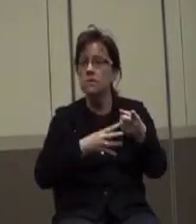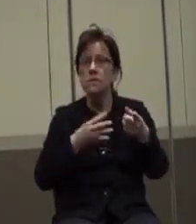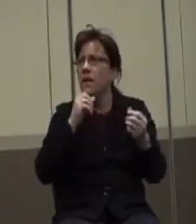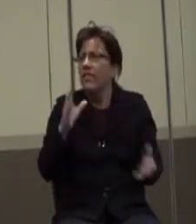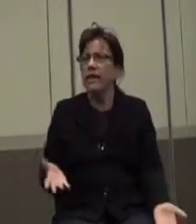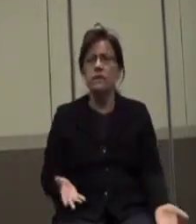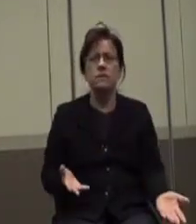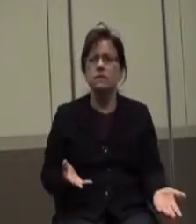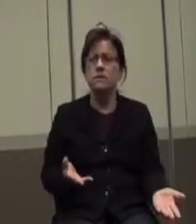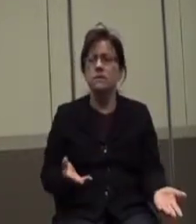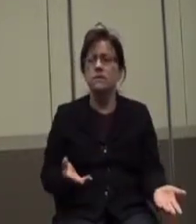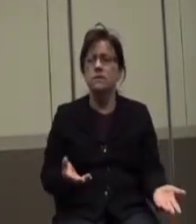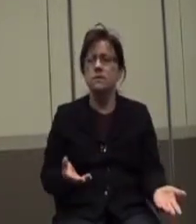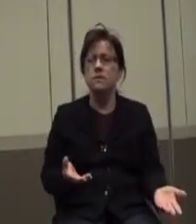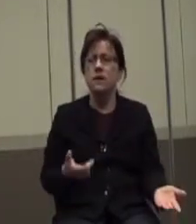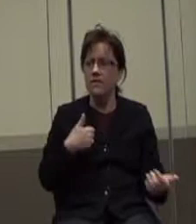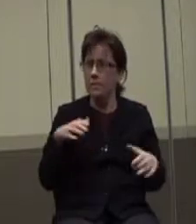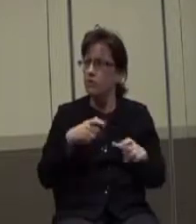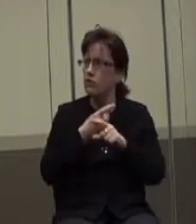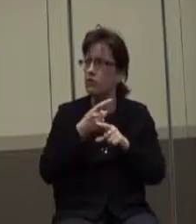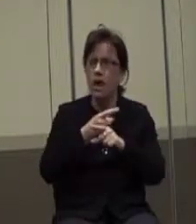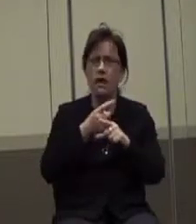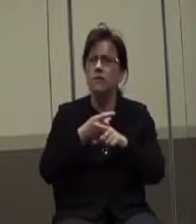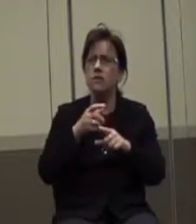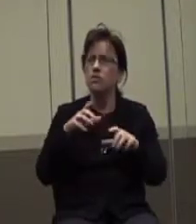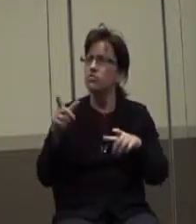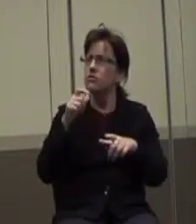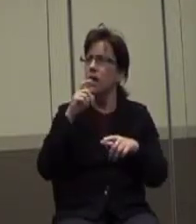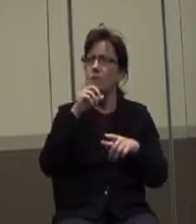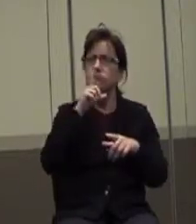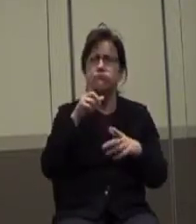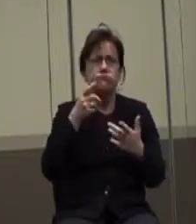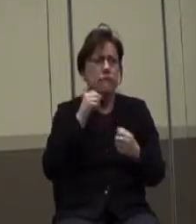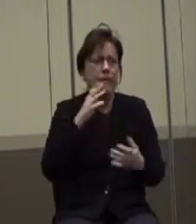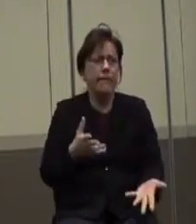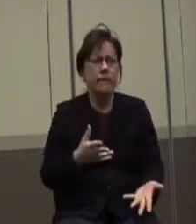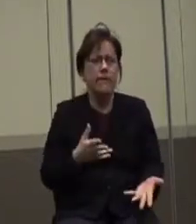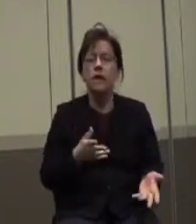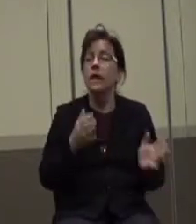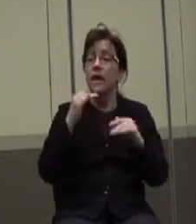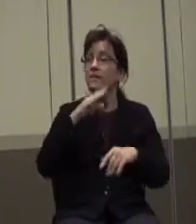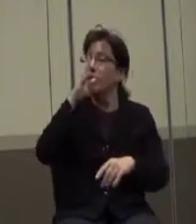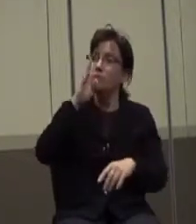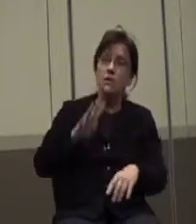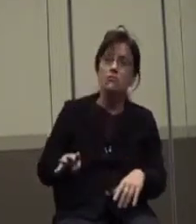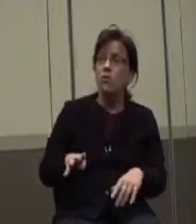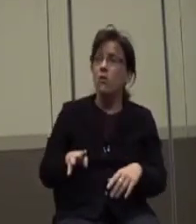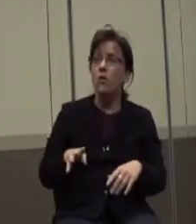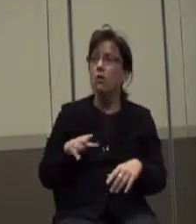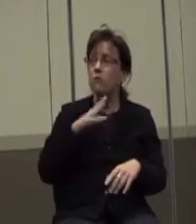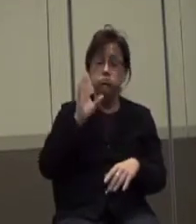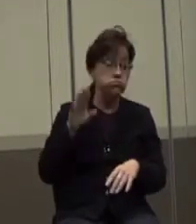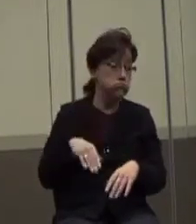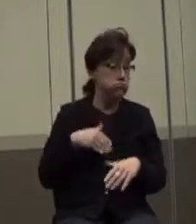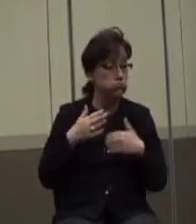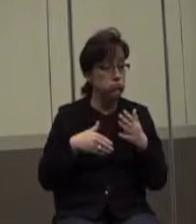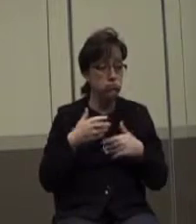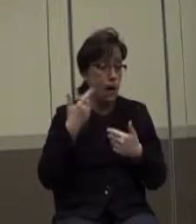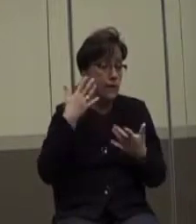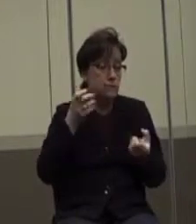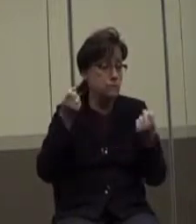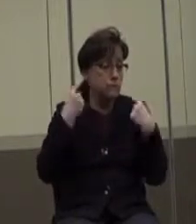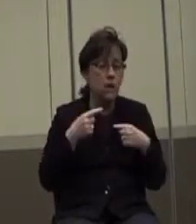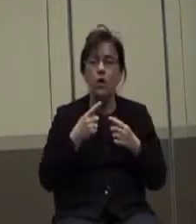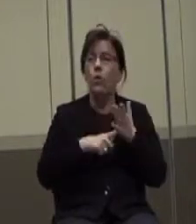Nothing. Or reprimand. Okay, all right. If I didn't comply, if I just ignored it, what was the most